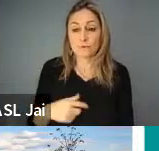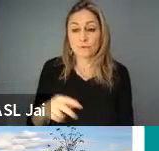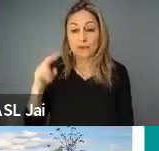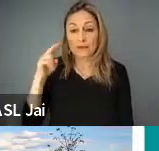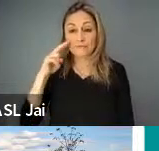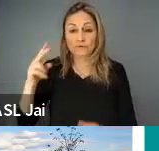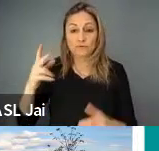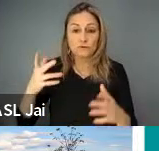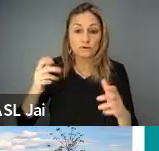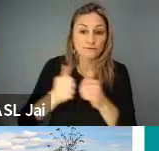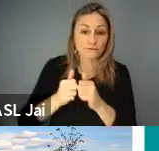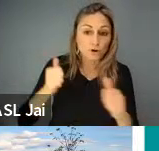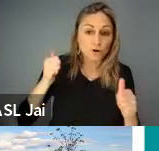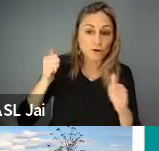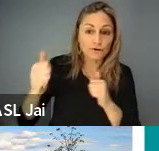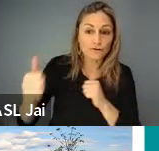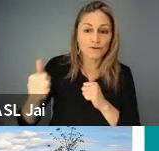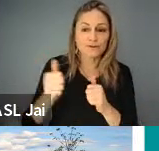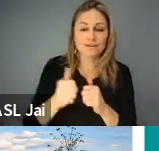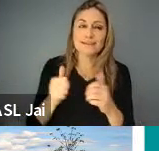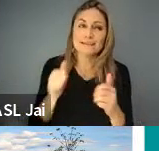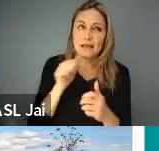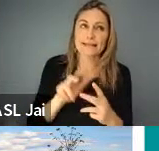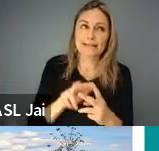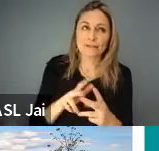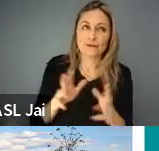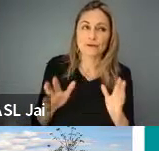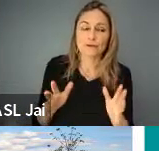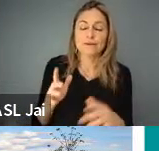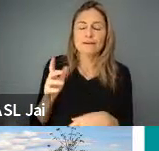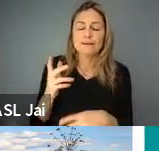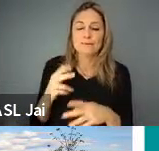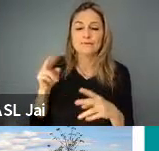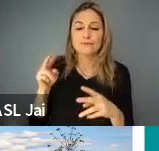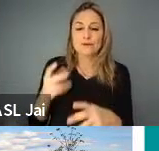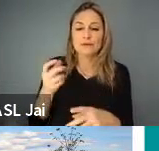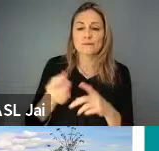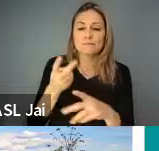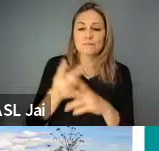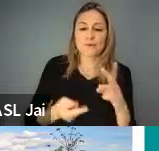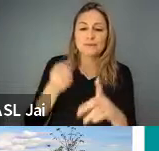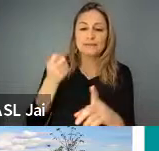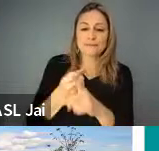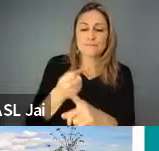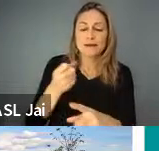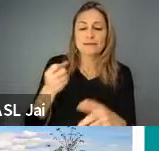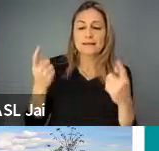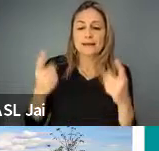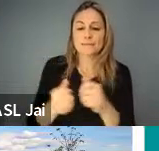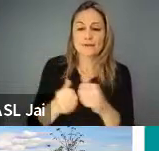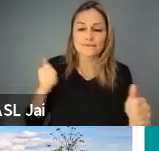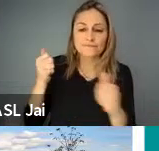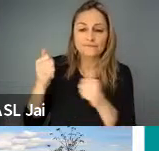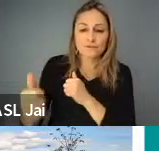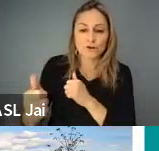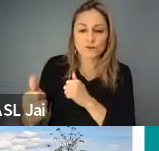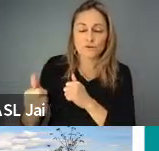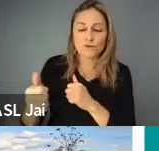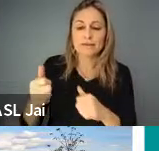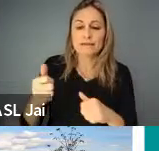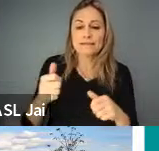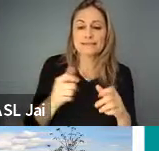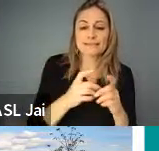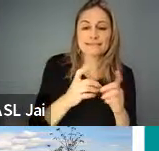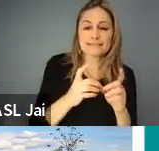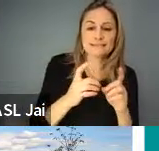in distance, not either, actually we have to look both at impacts that occur farther in distance or further in time.